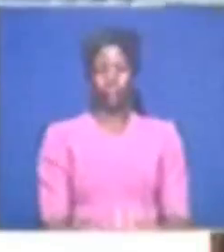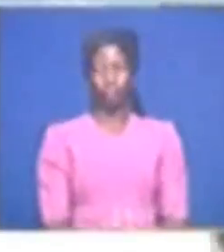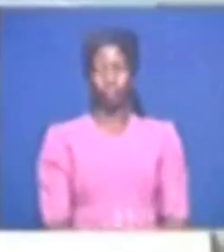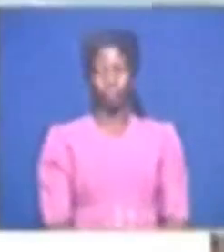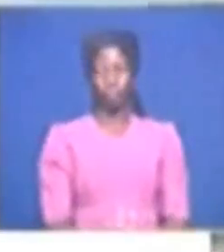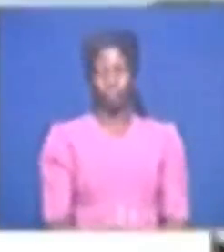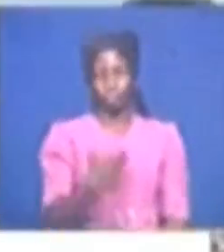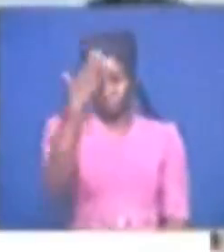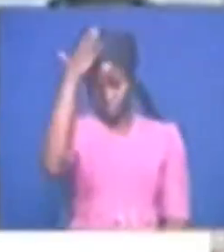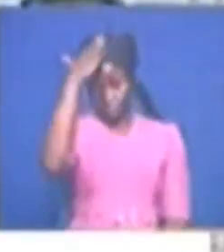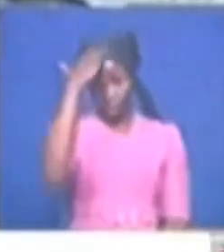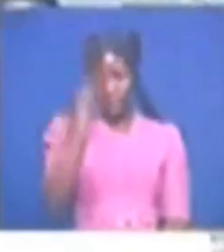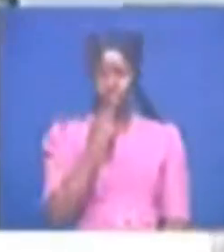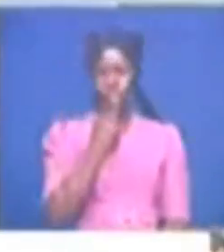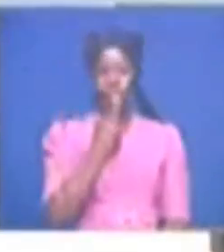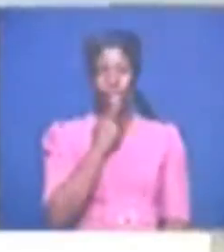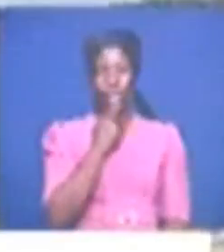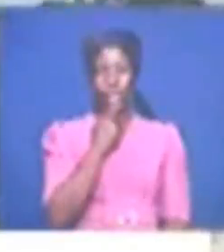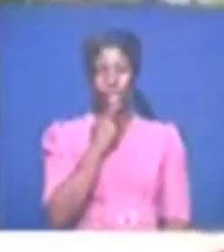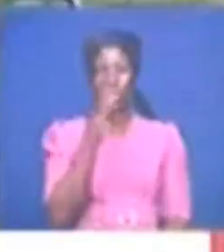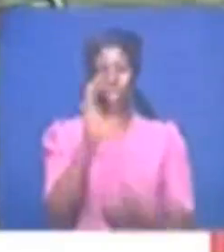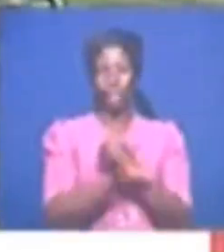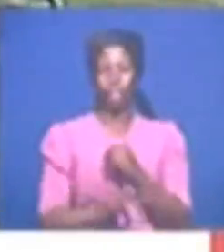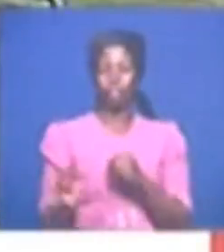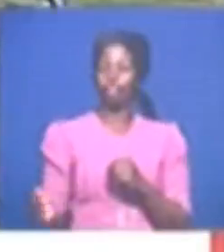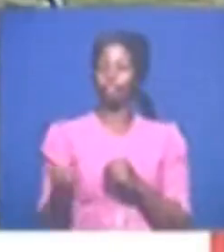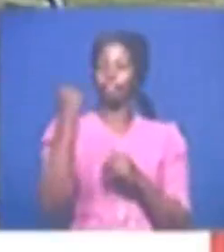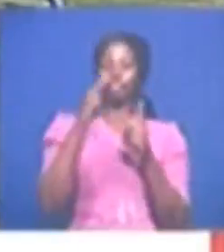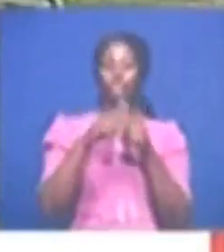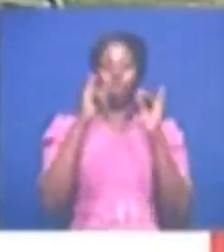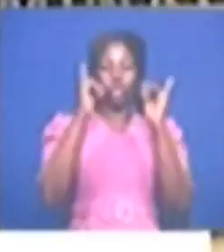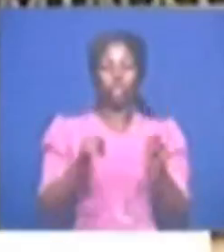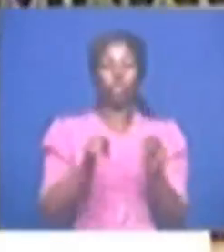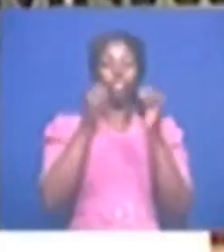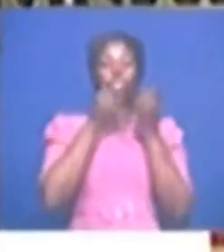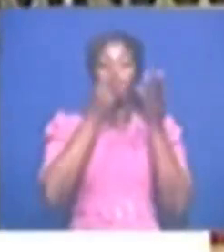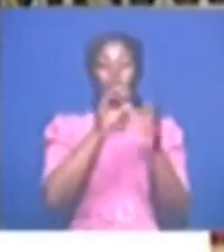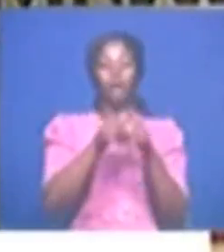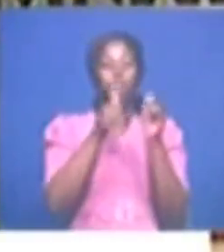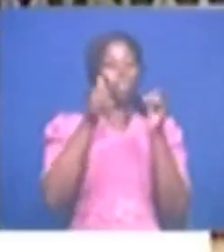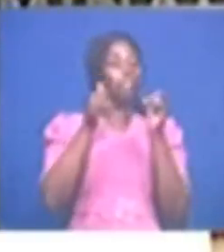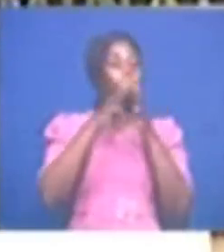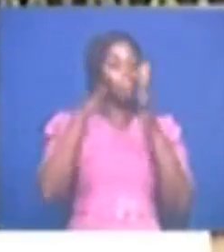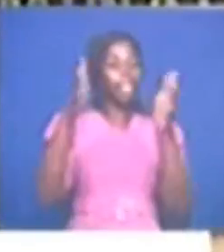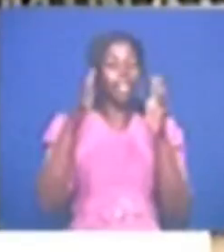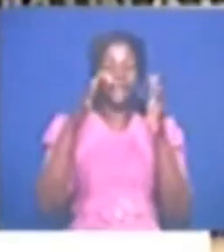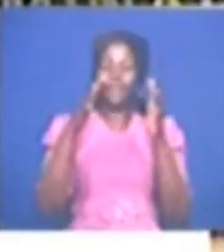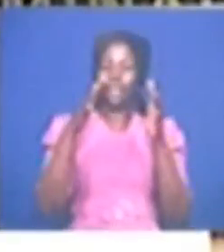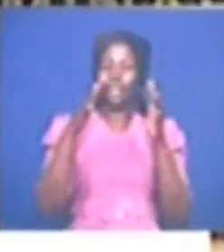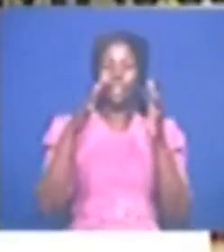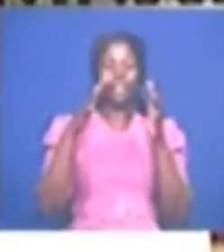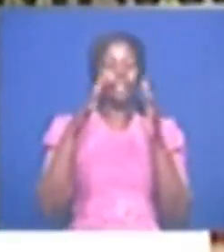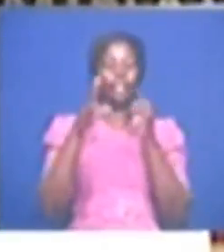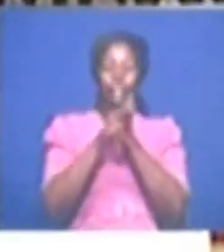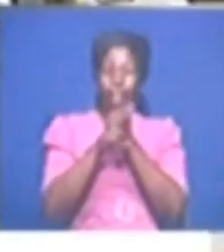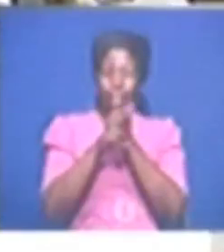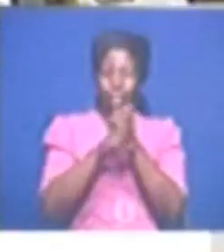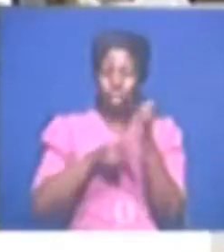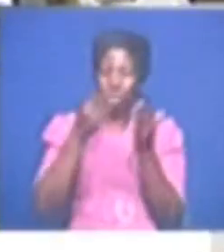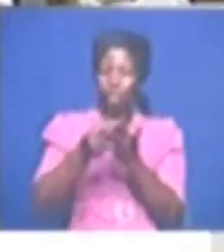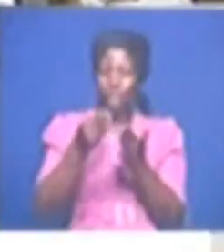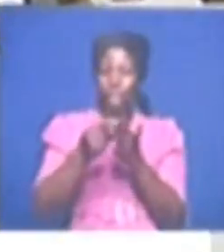Monday and Tuesday, the country woke up to new revelations of possible large-scale scam at the Kenya Pipeline Company. The amount